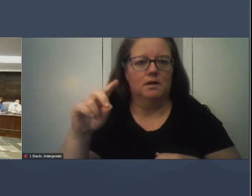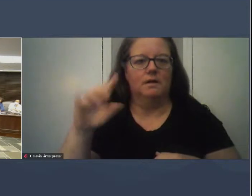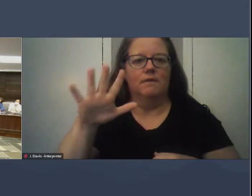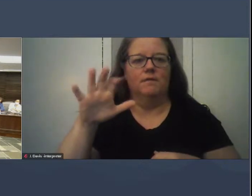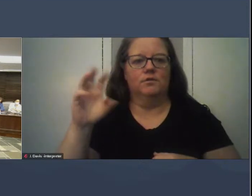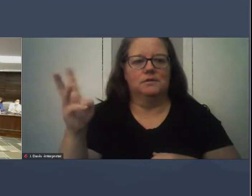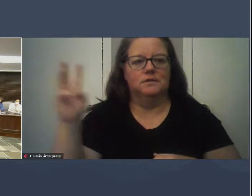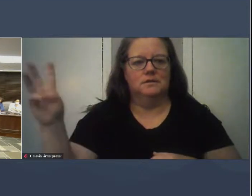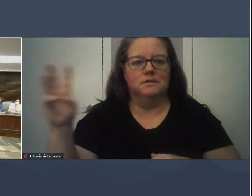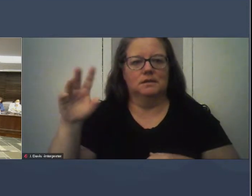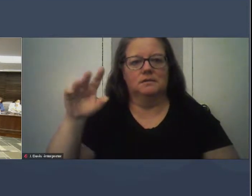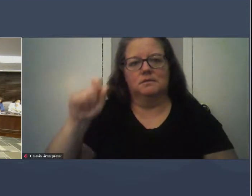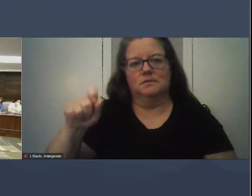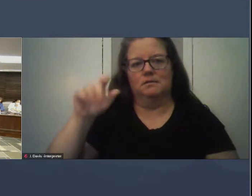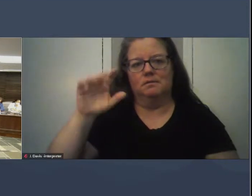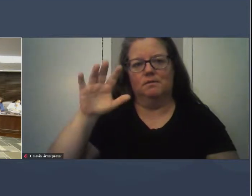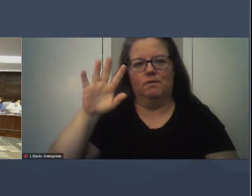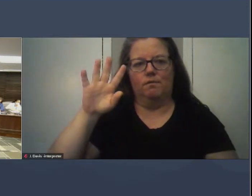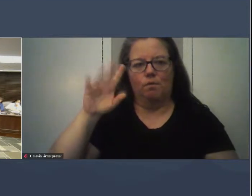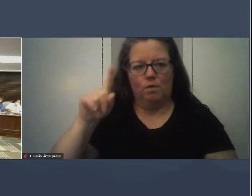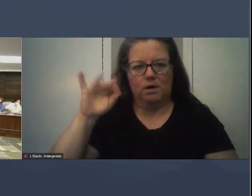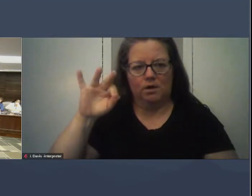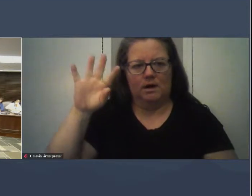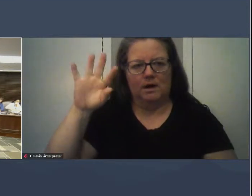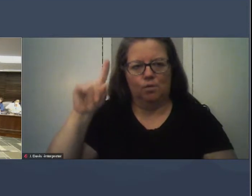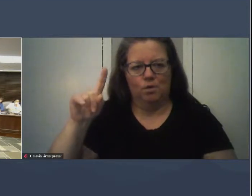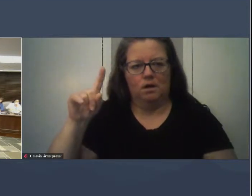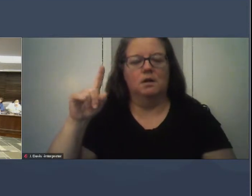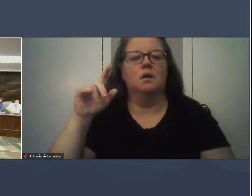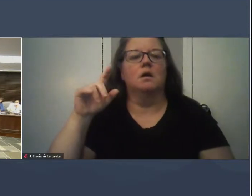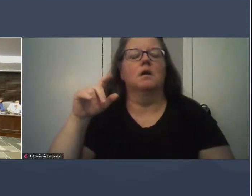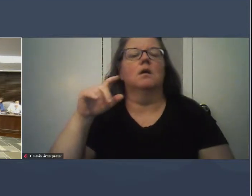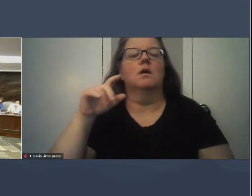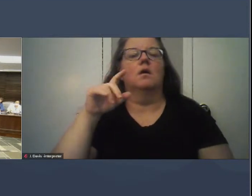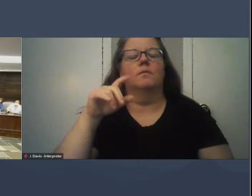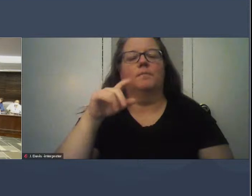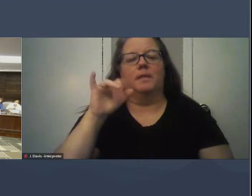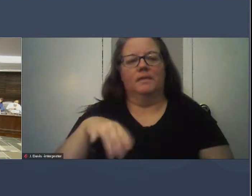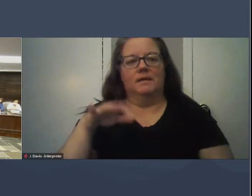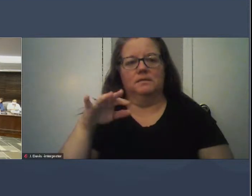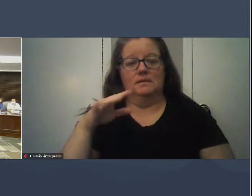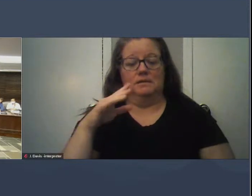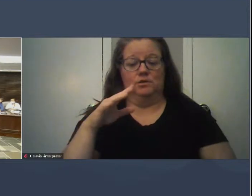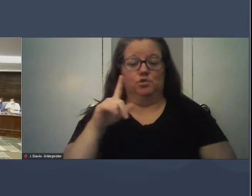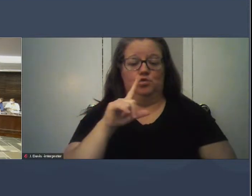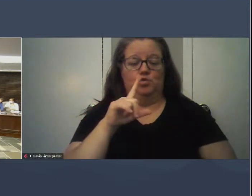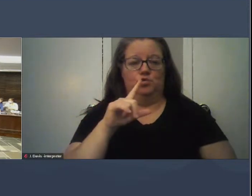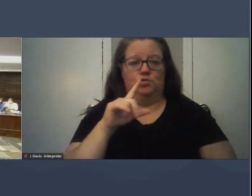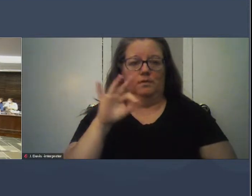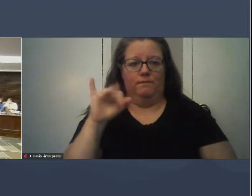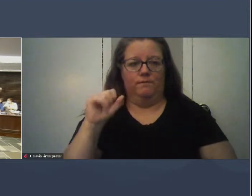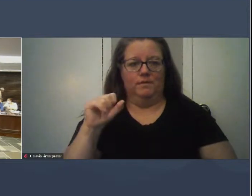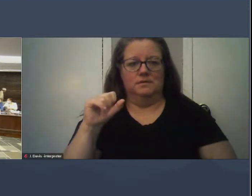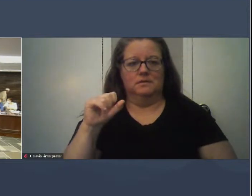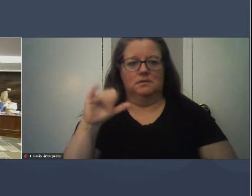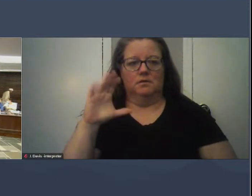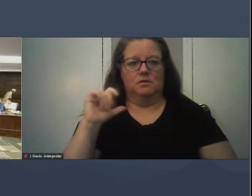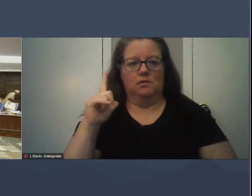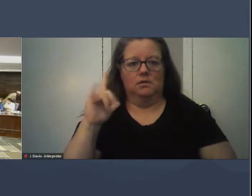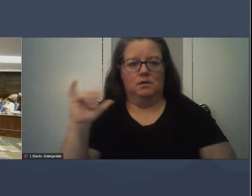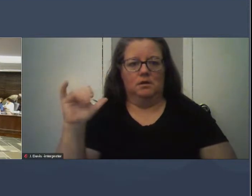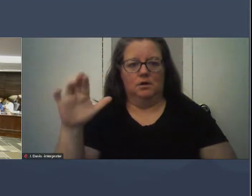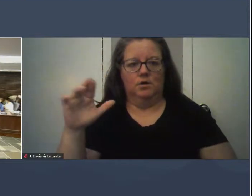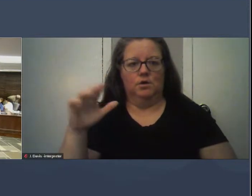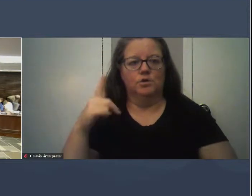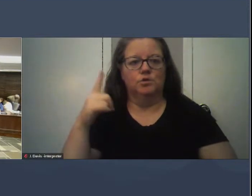$566,194.90 for project PW 17100. Fiscal year 20 CIP Resurfacing Group 1 Asphalt Paving, all council